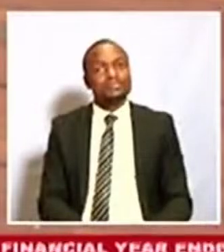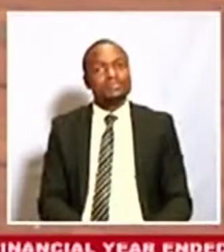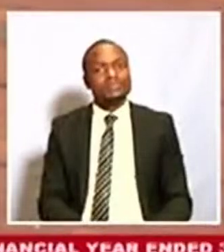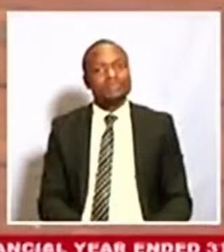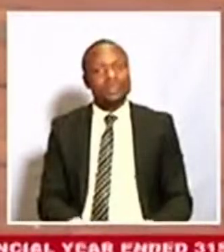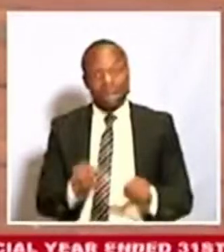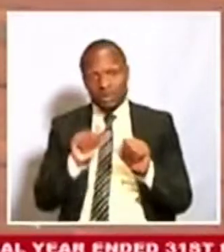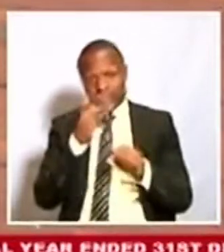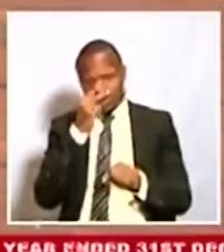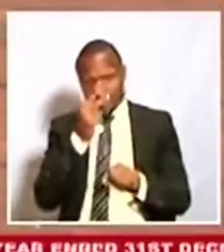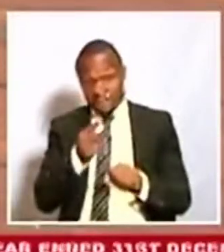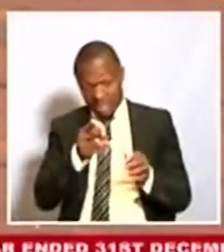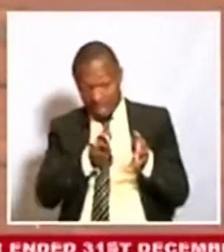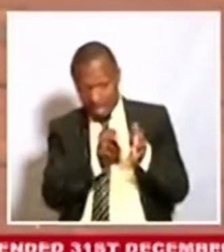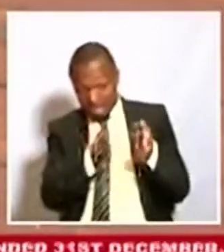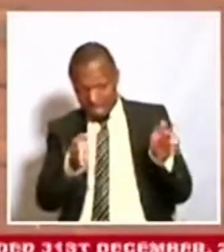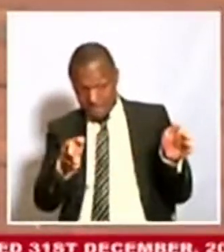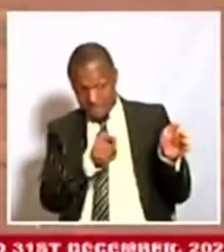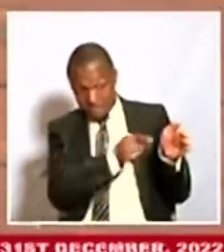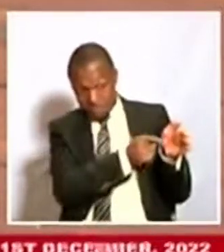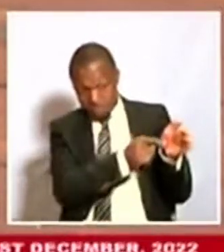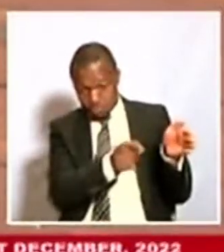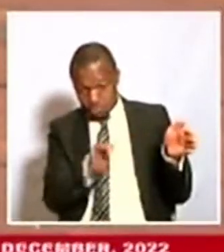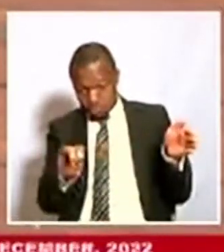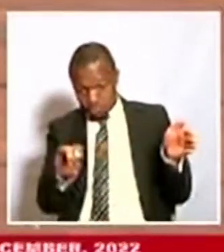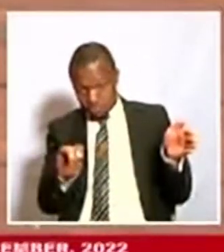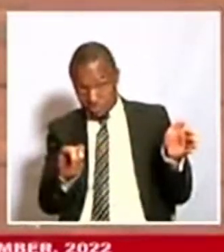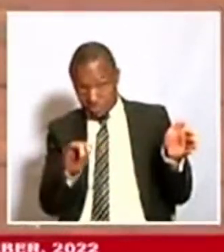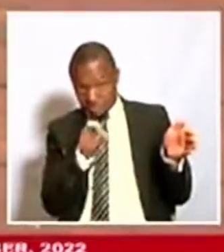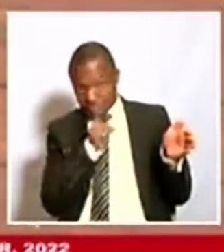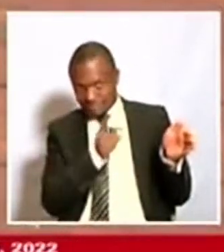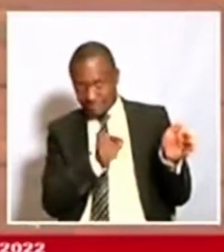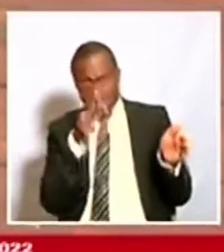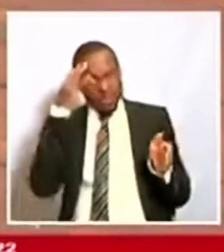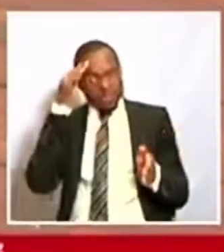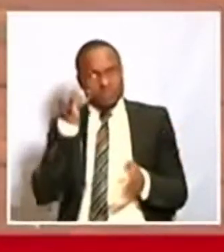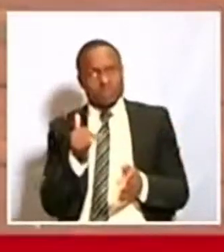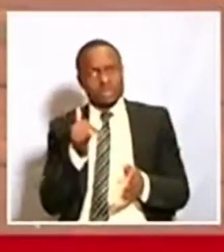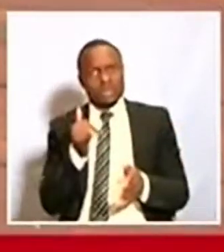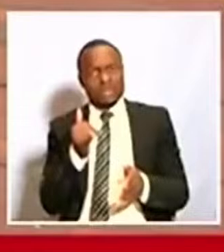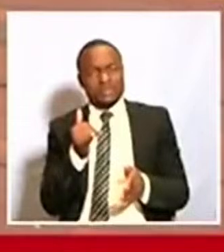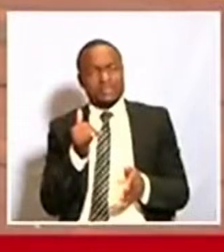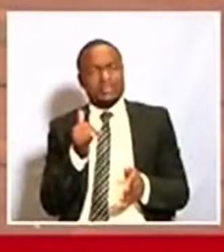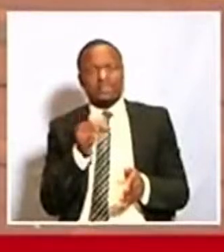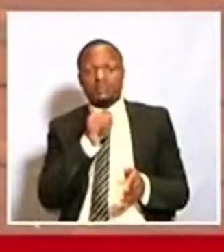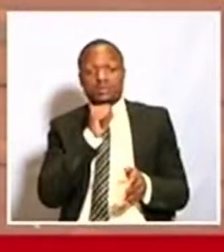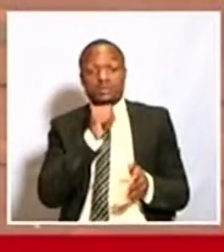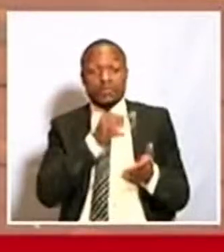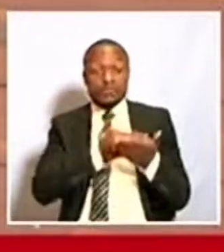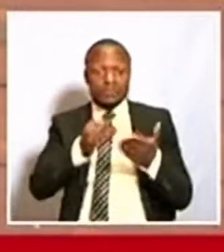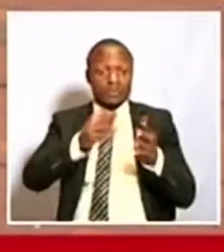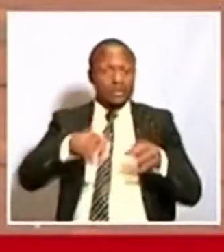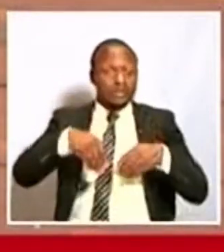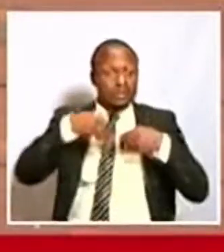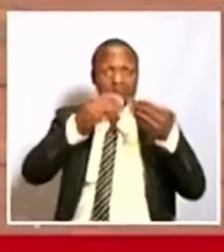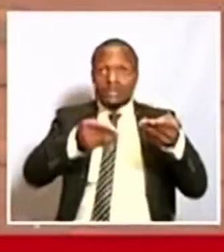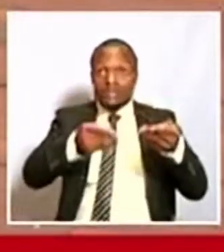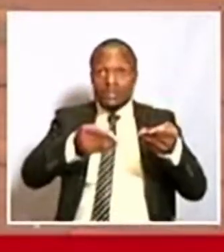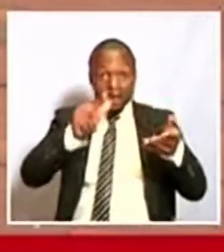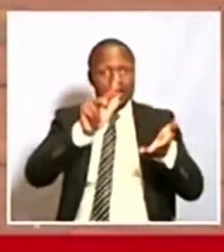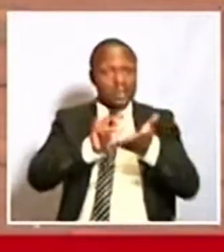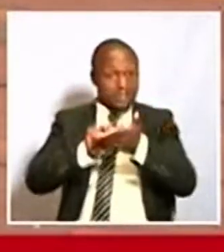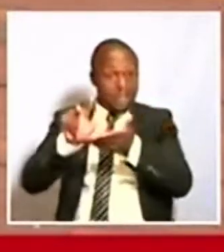You can see the length of period. So why didn't we avail these signed minutes to the